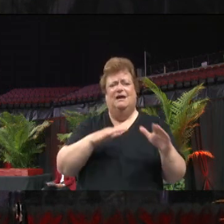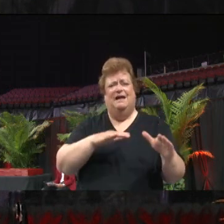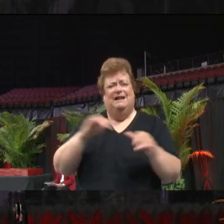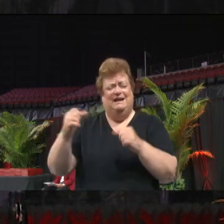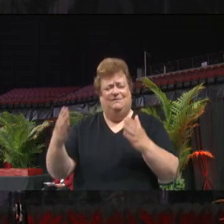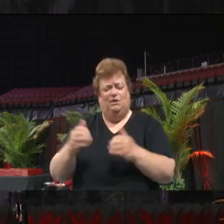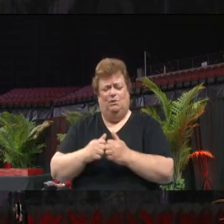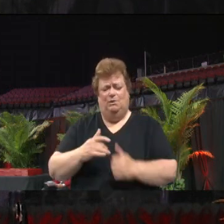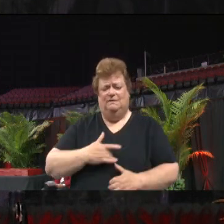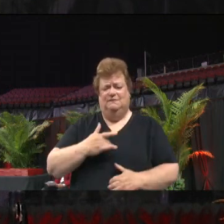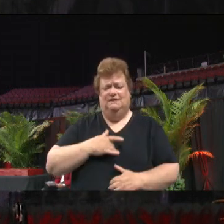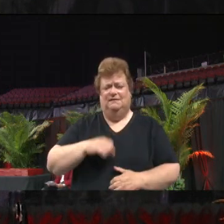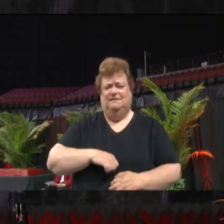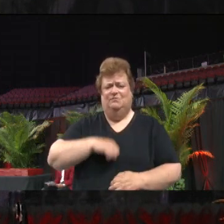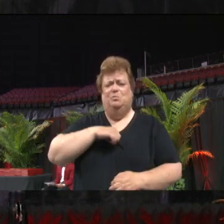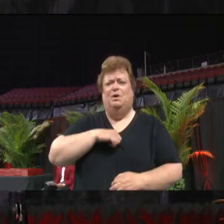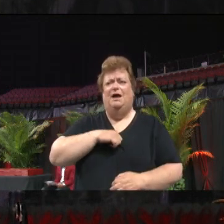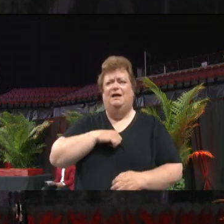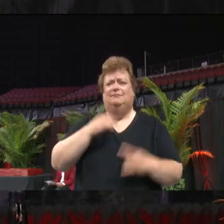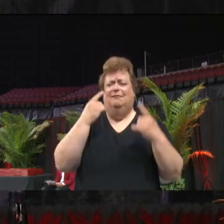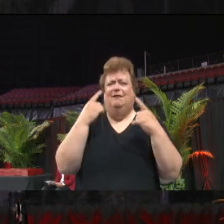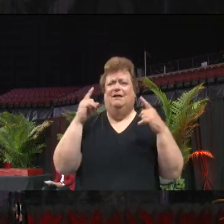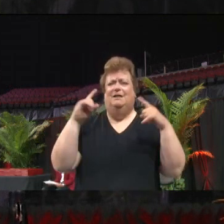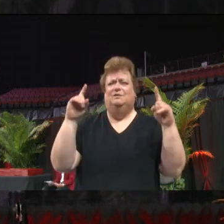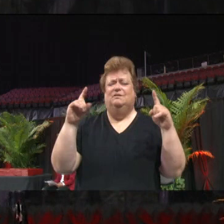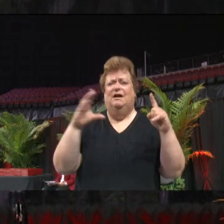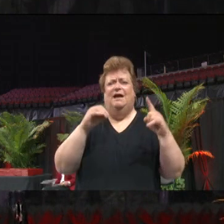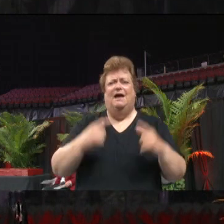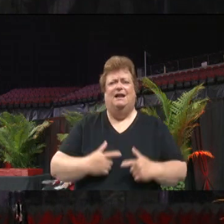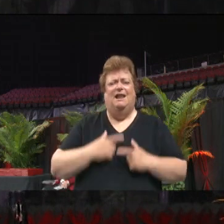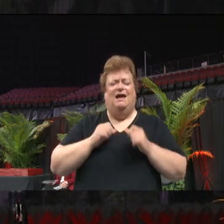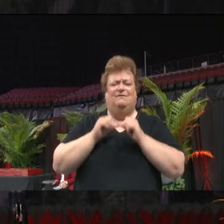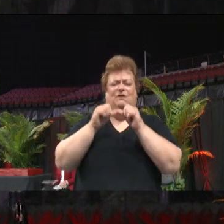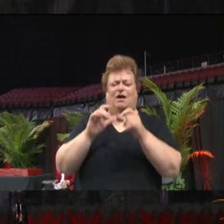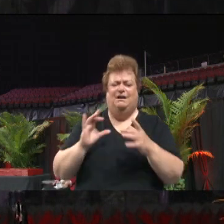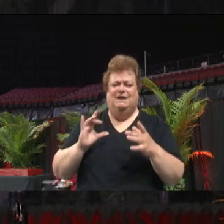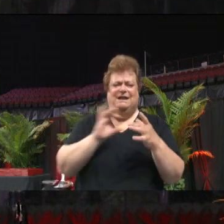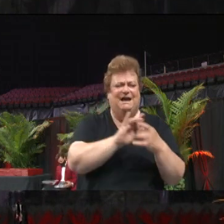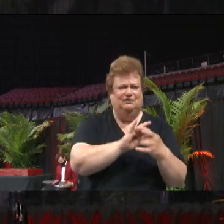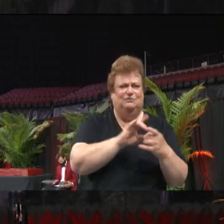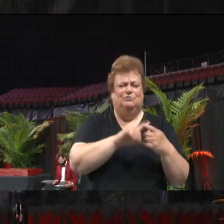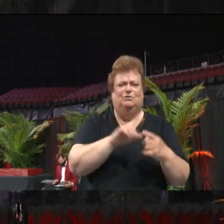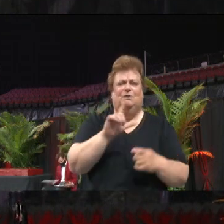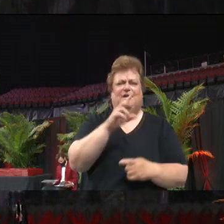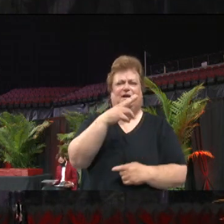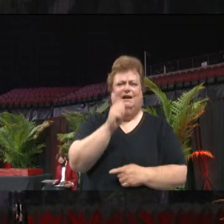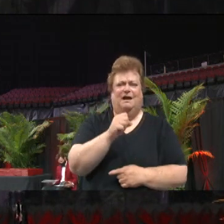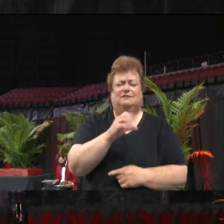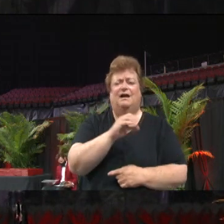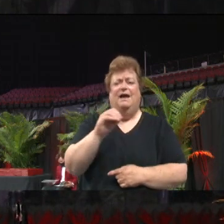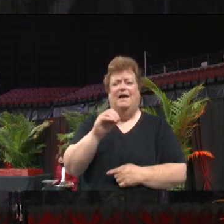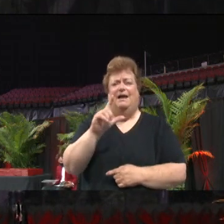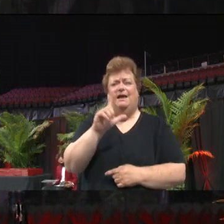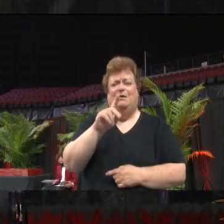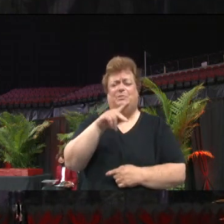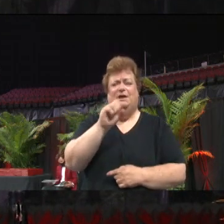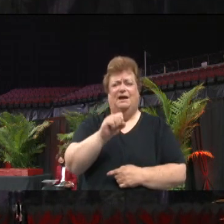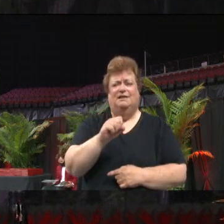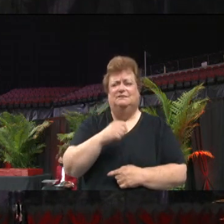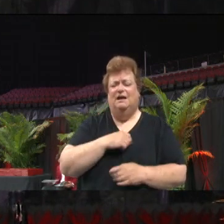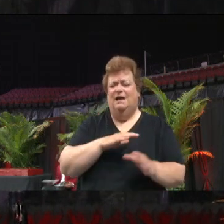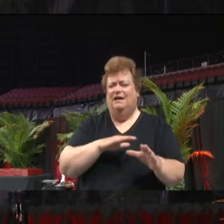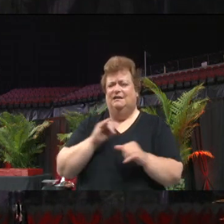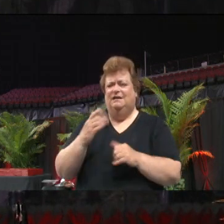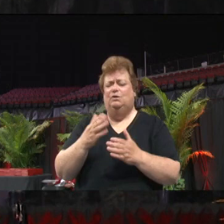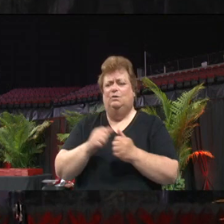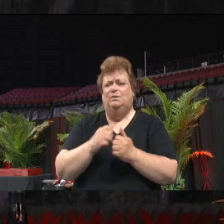pride, accomplishment, and a lifelong connection to Lincoln High and to Lincoln Public Schools. I leave you today